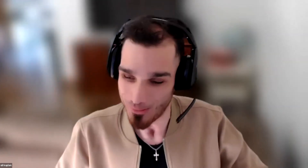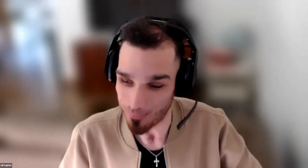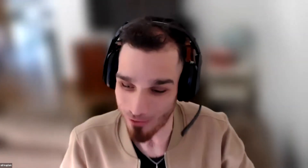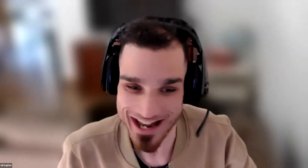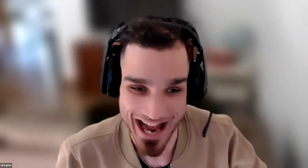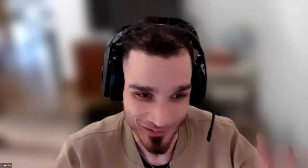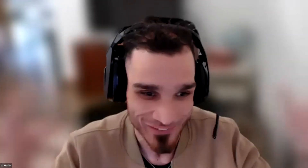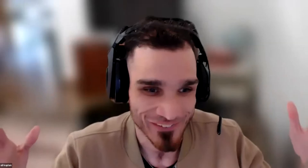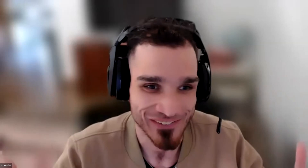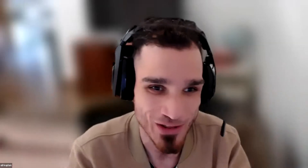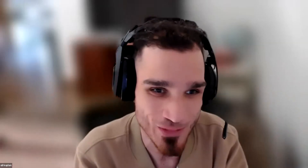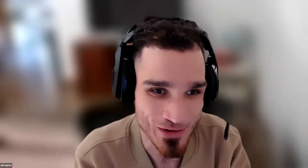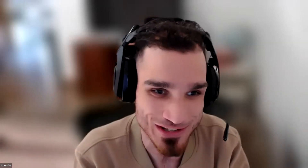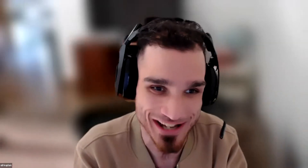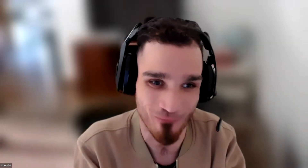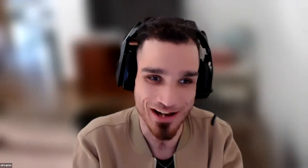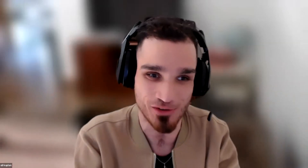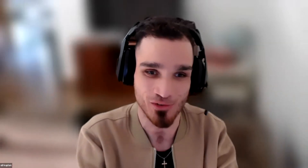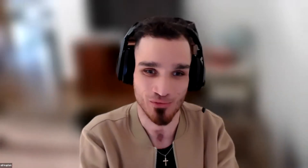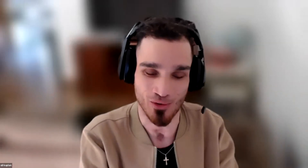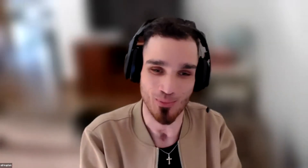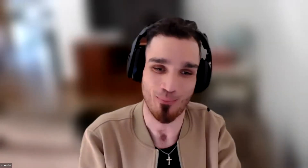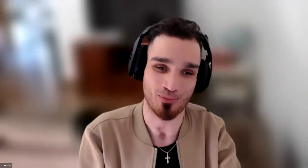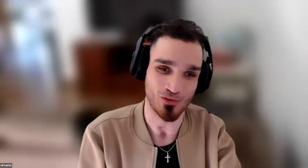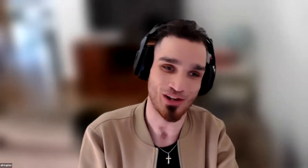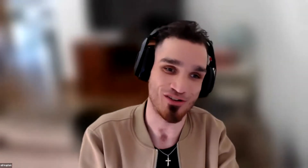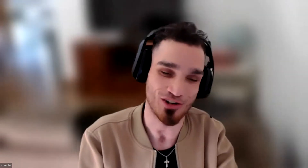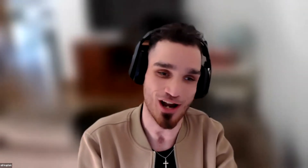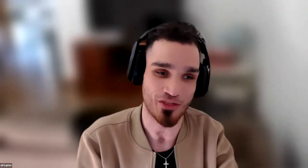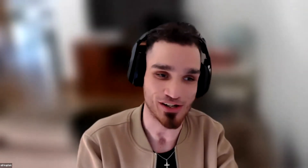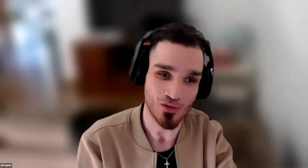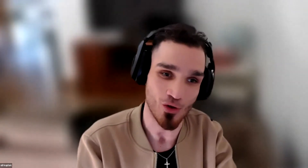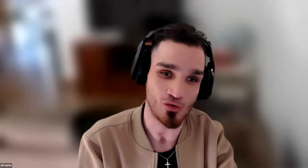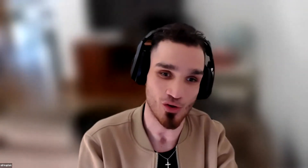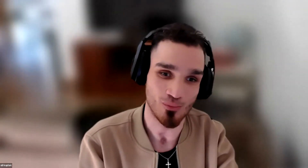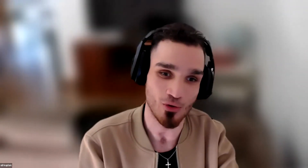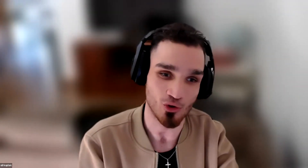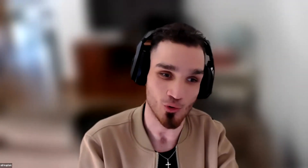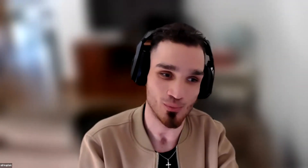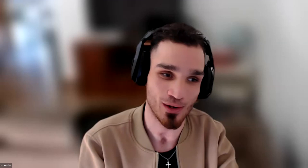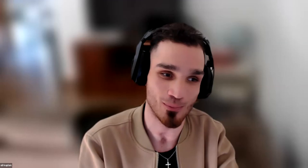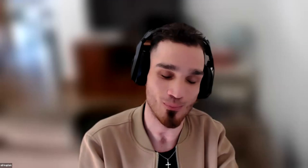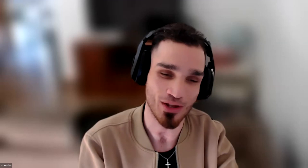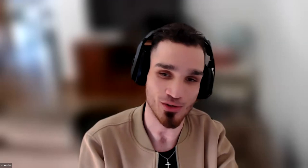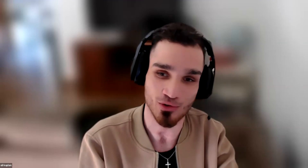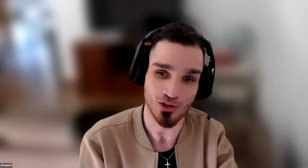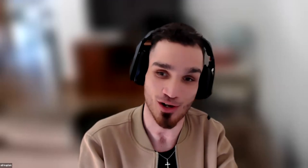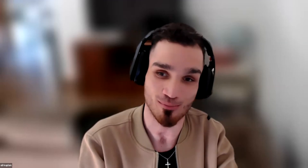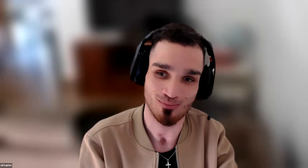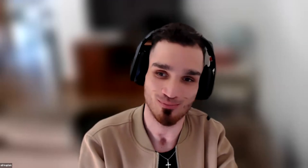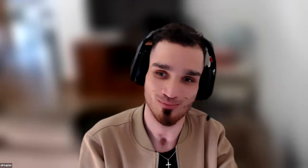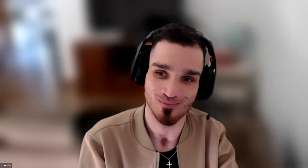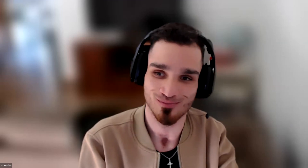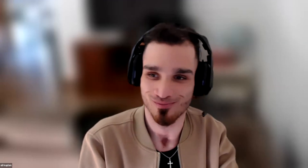I tried to point out the takeaways from my presentation, and I think those are the two. Thank you for your